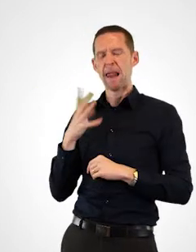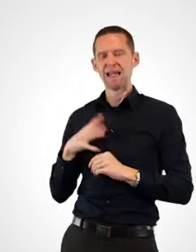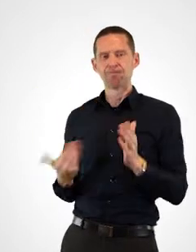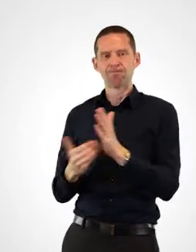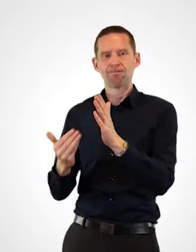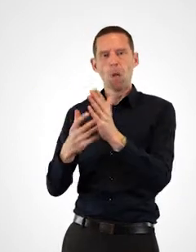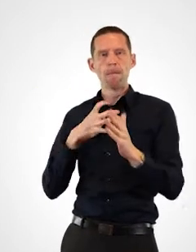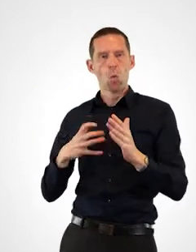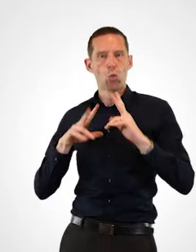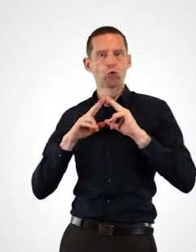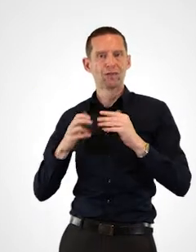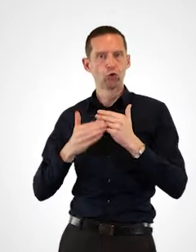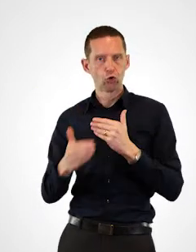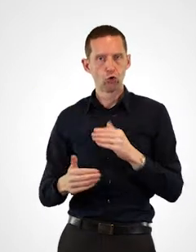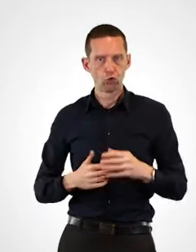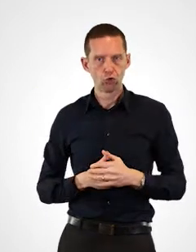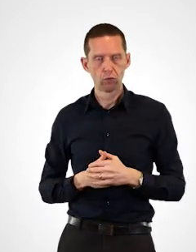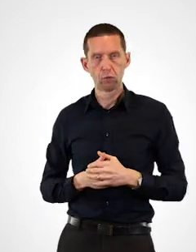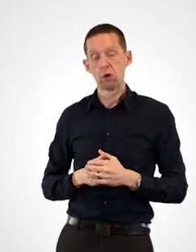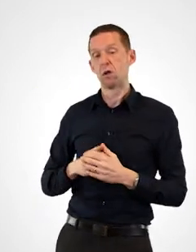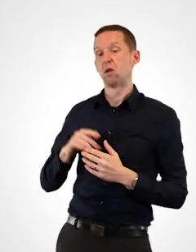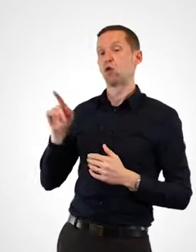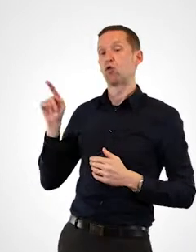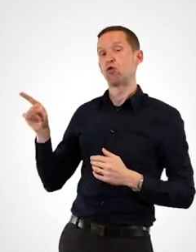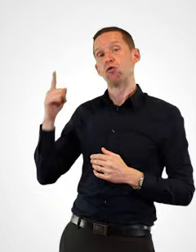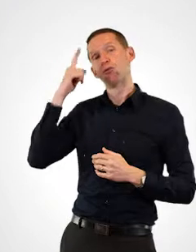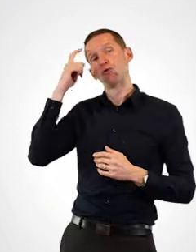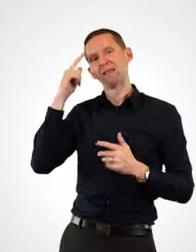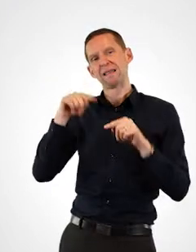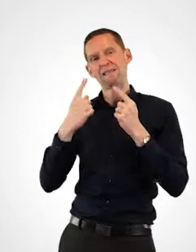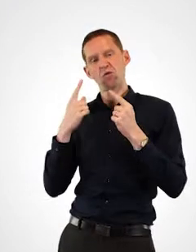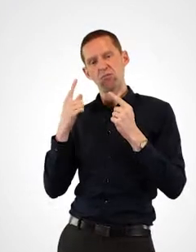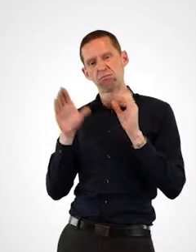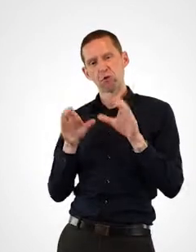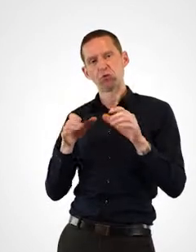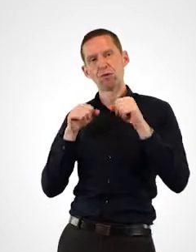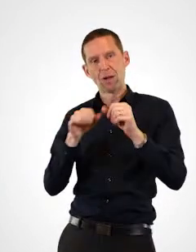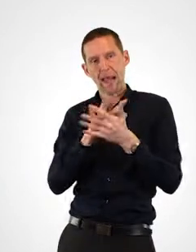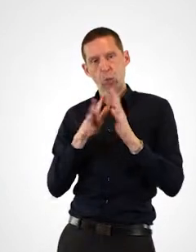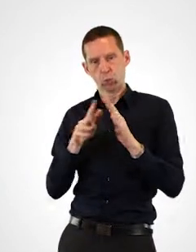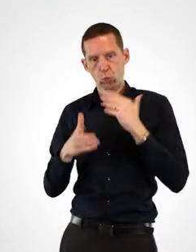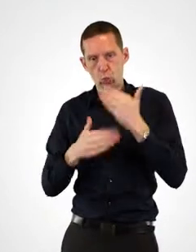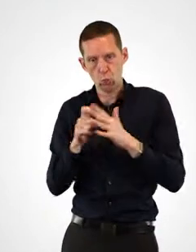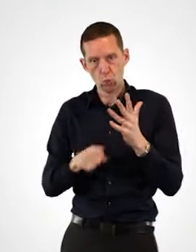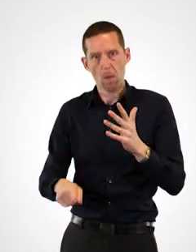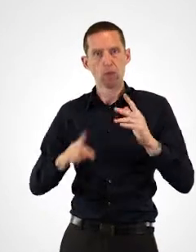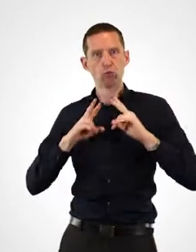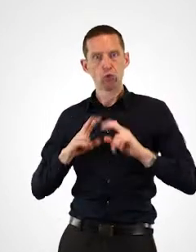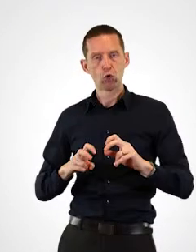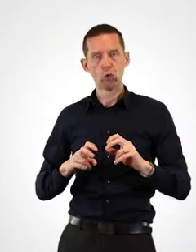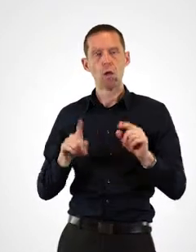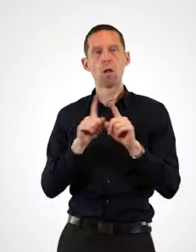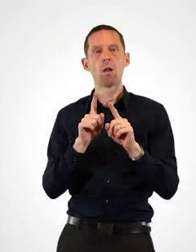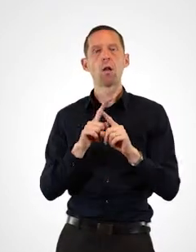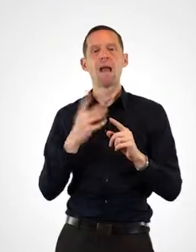was warranted. She had suggested different strategies about going about the research, such as doing things such